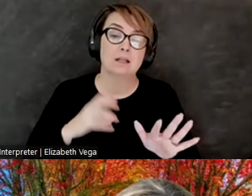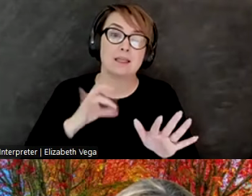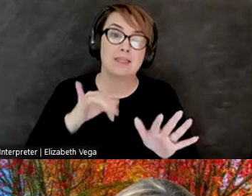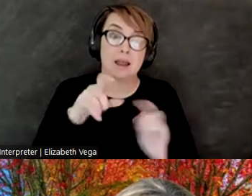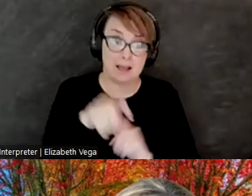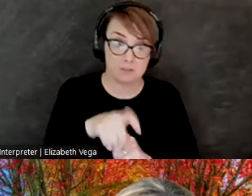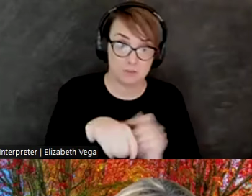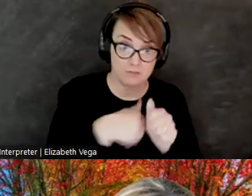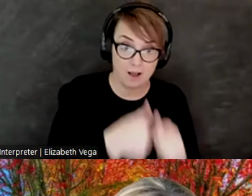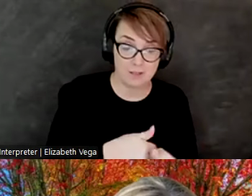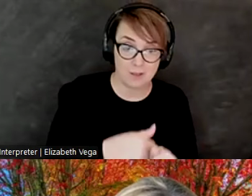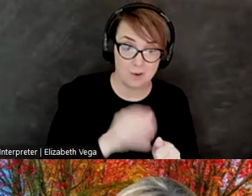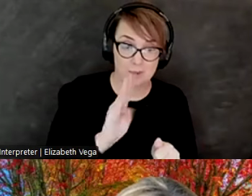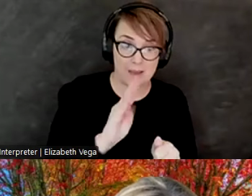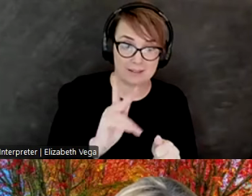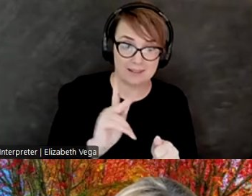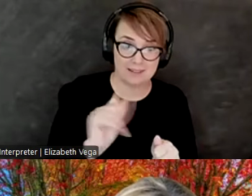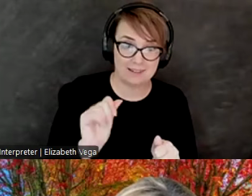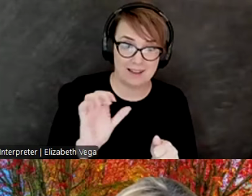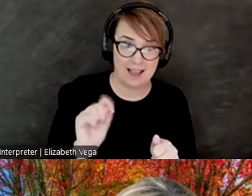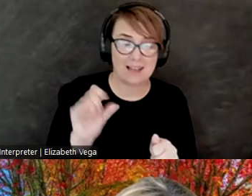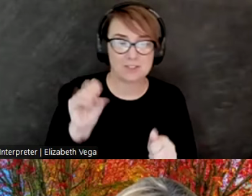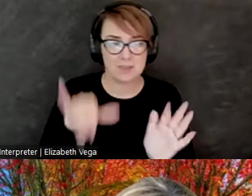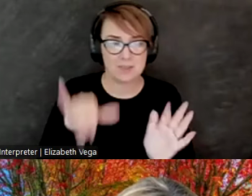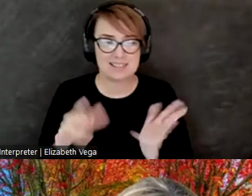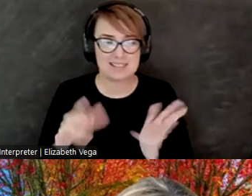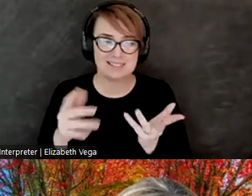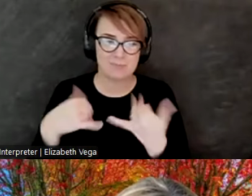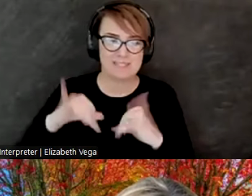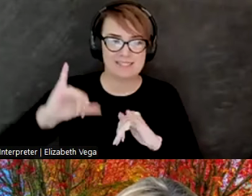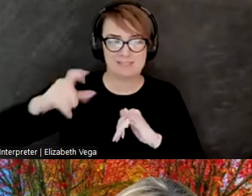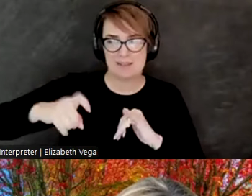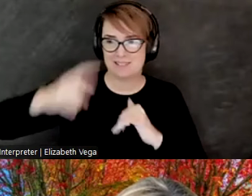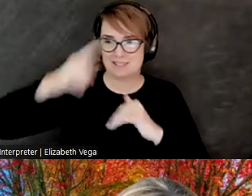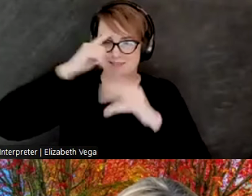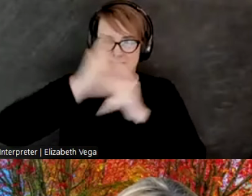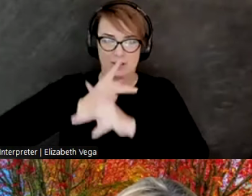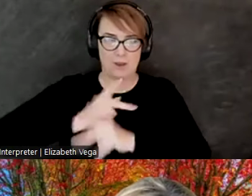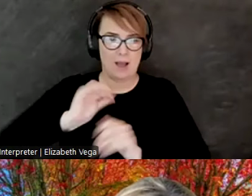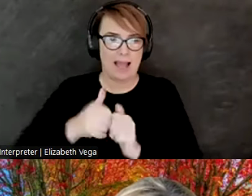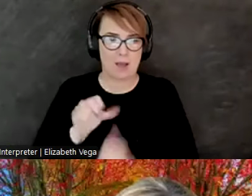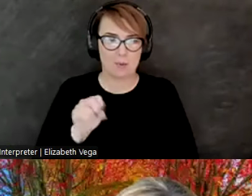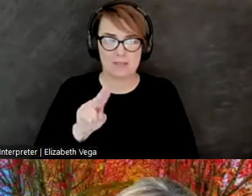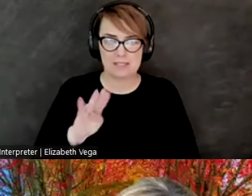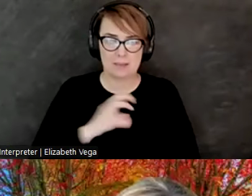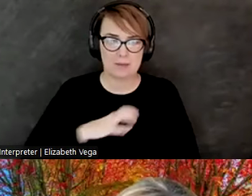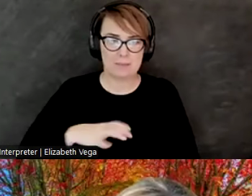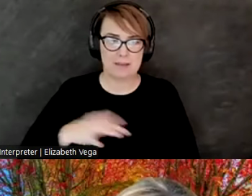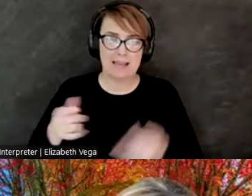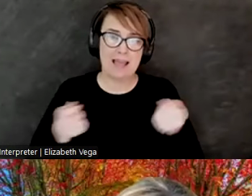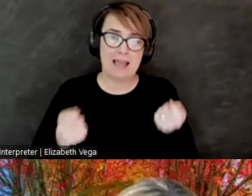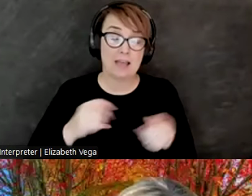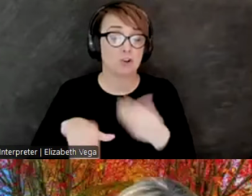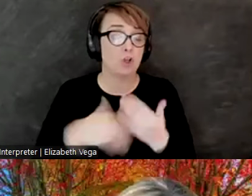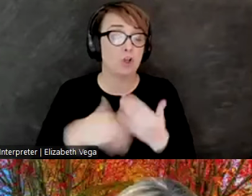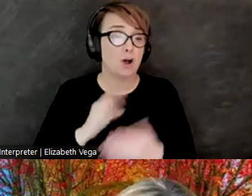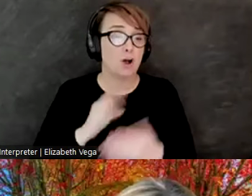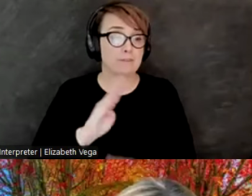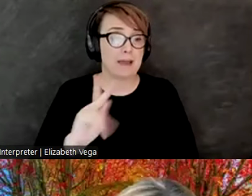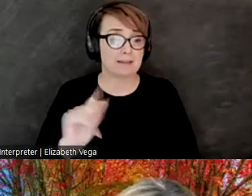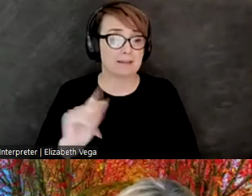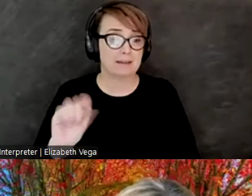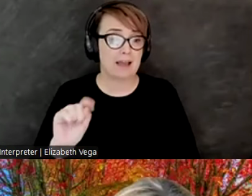that's sort of a TBD on how a subcommittee would go about handling all those Bagley-Keene rules that it would